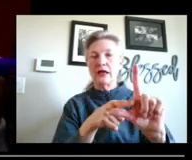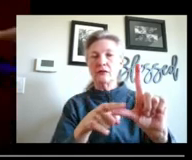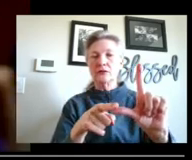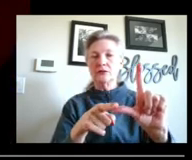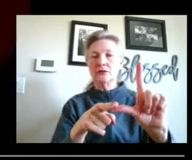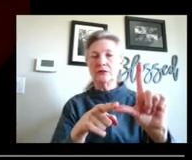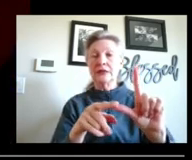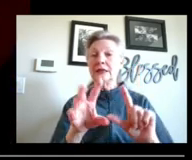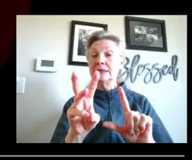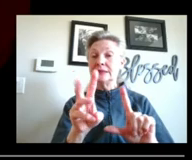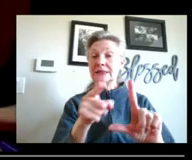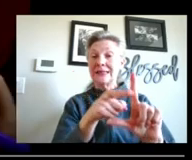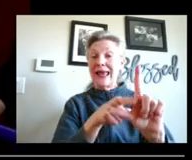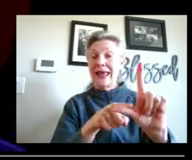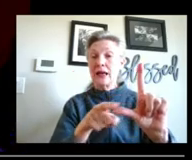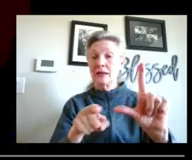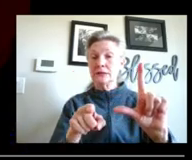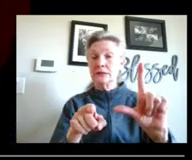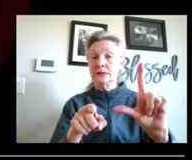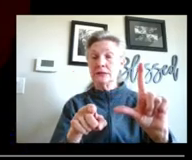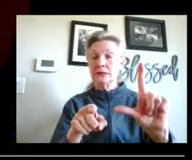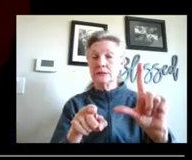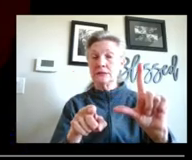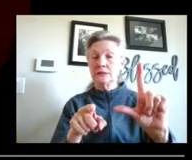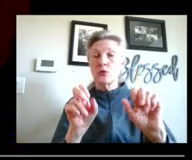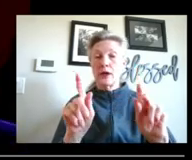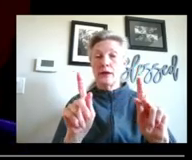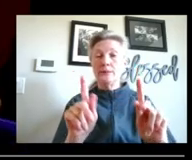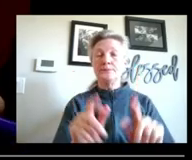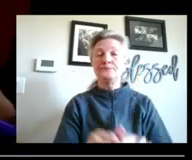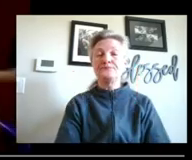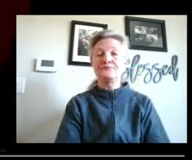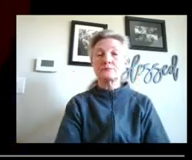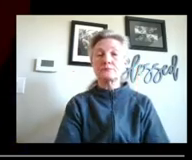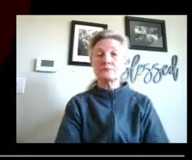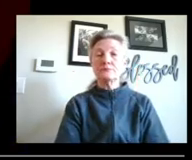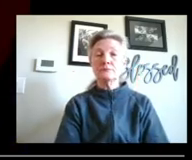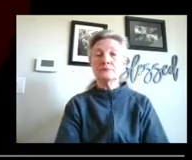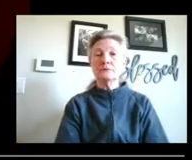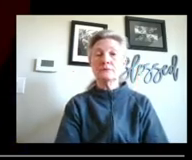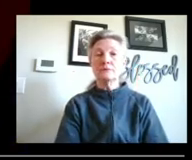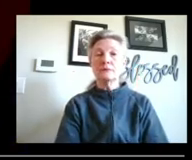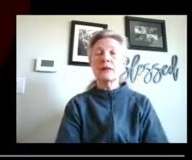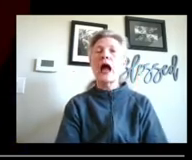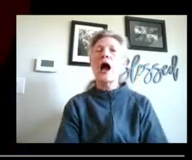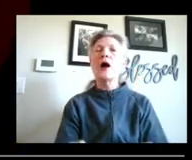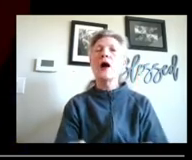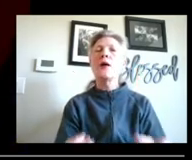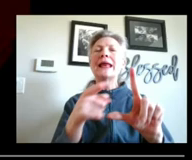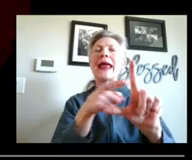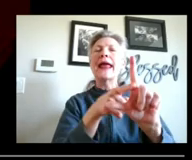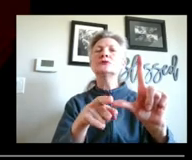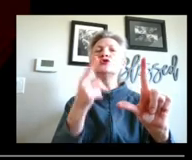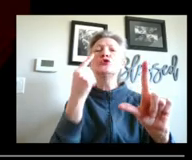two lines meet and they form an angle. So if I look at my vertex right